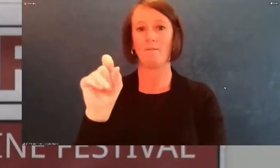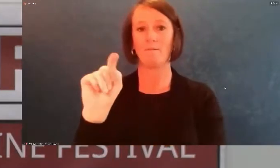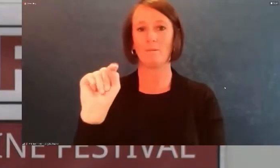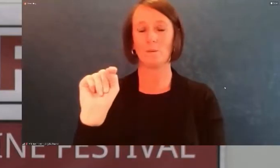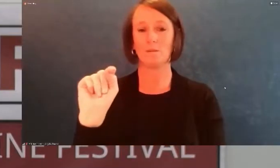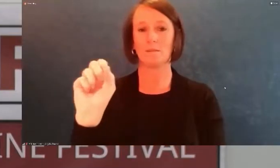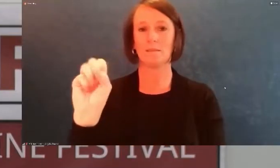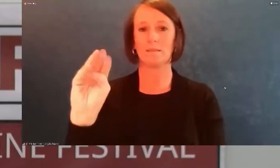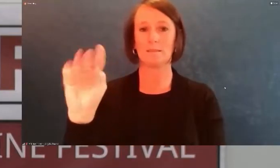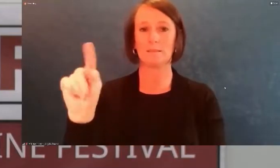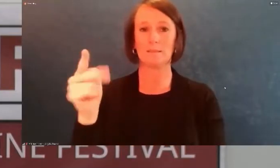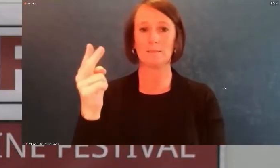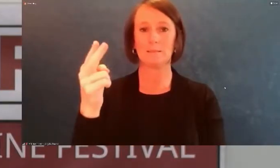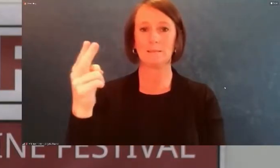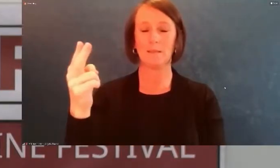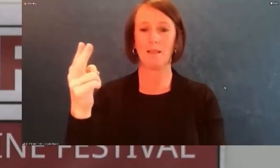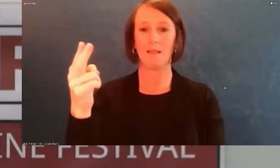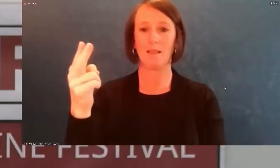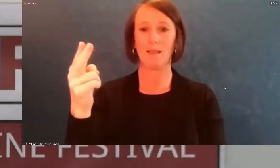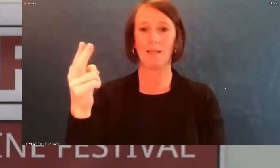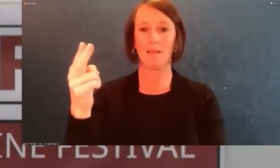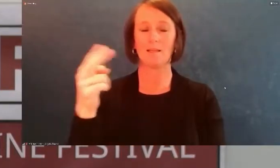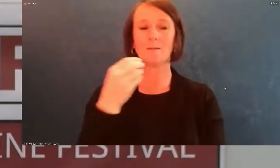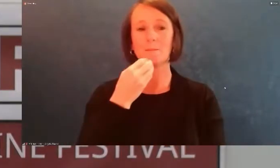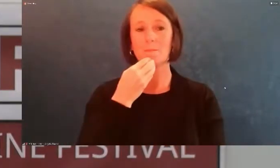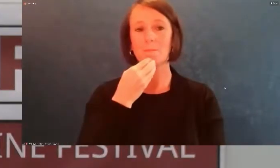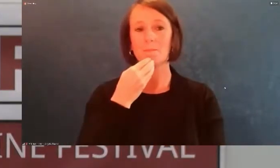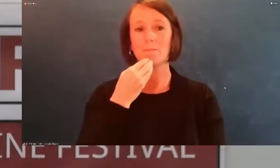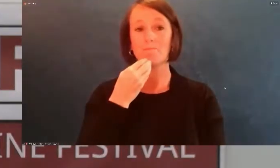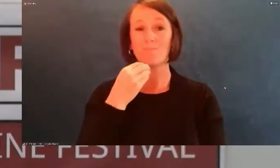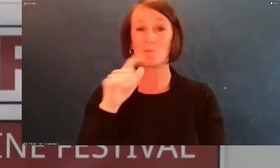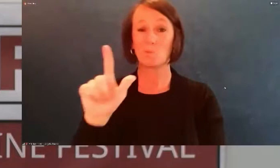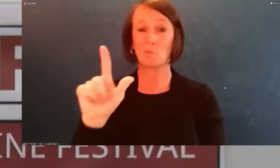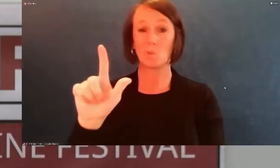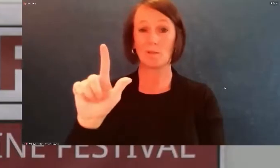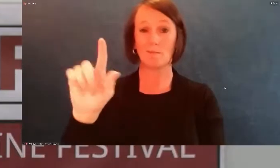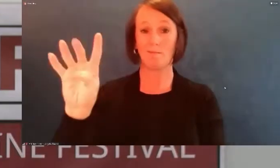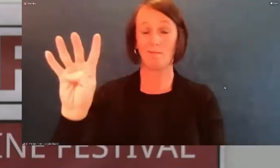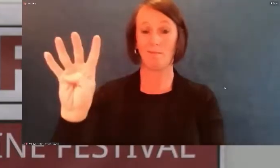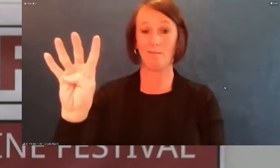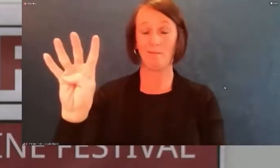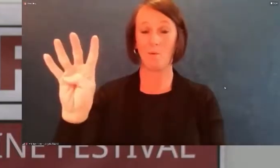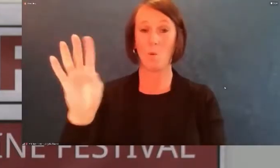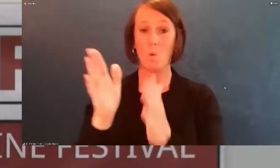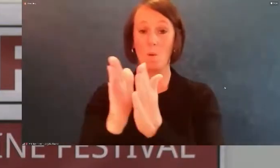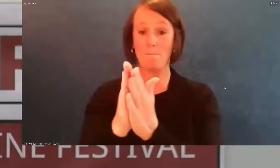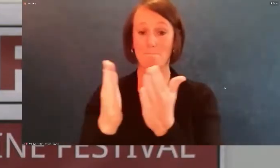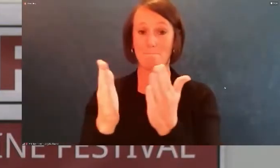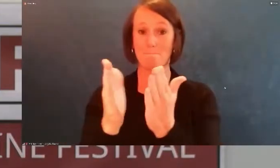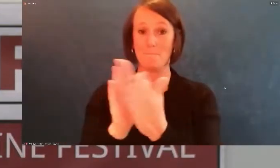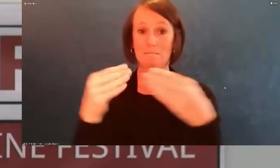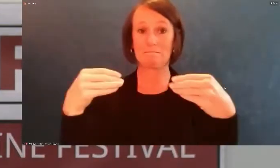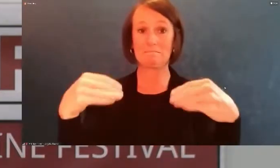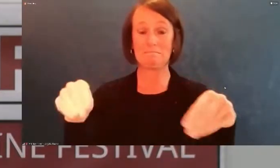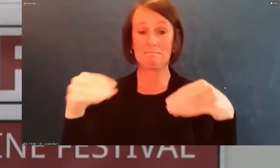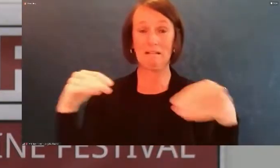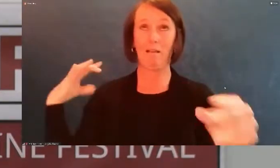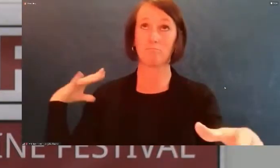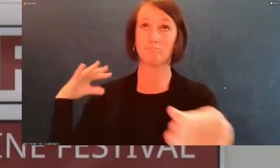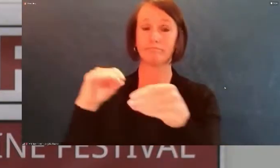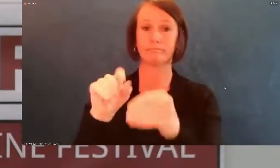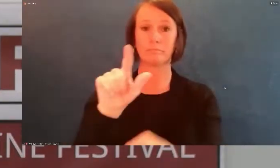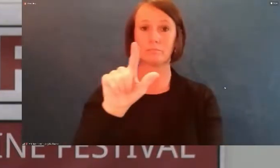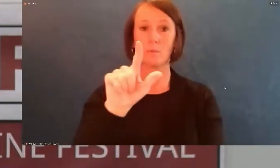you? He is the best-selling author of 24 books these past 24 years. His novel, The